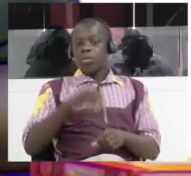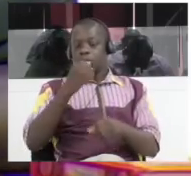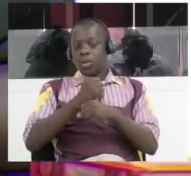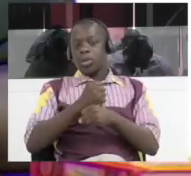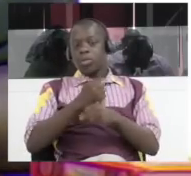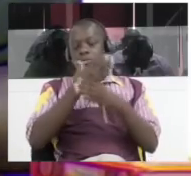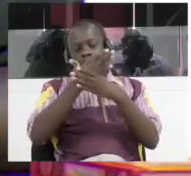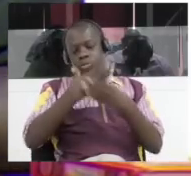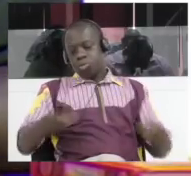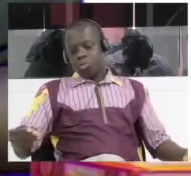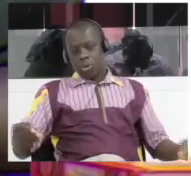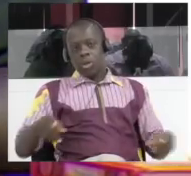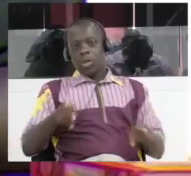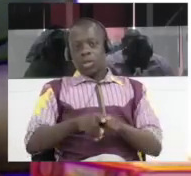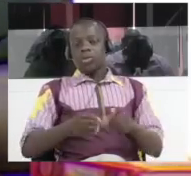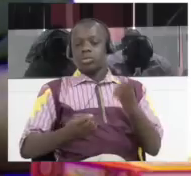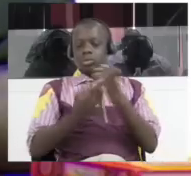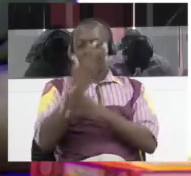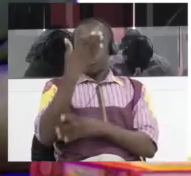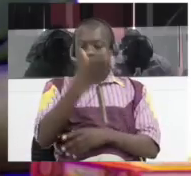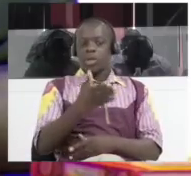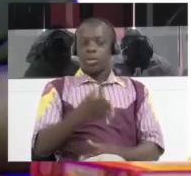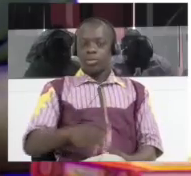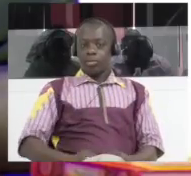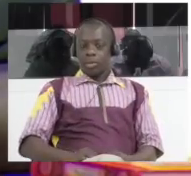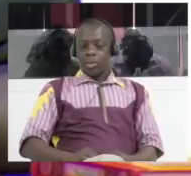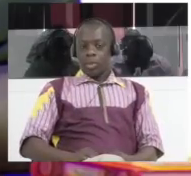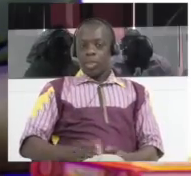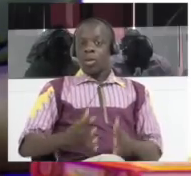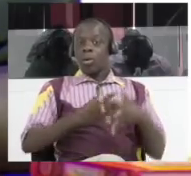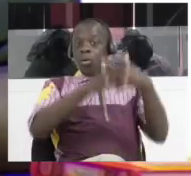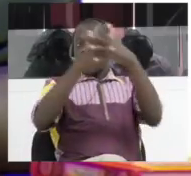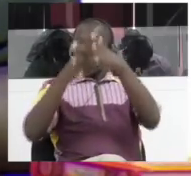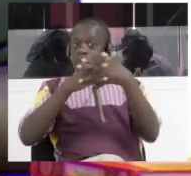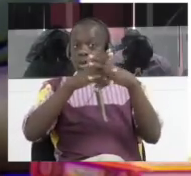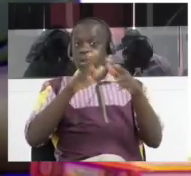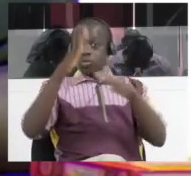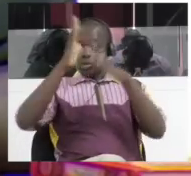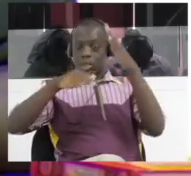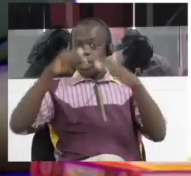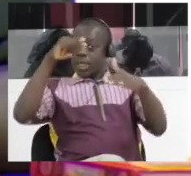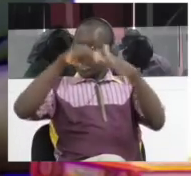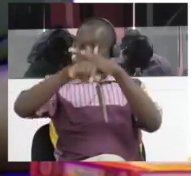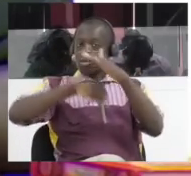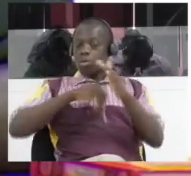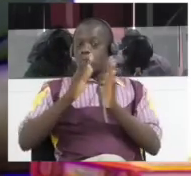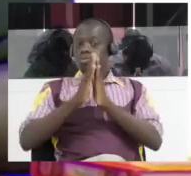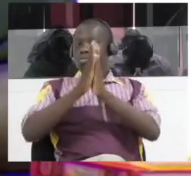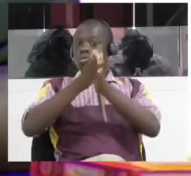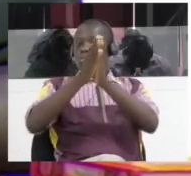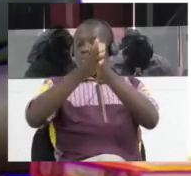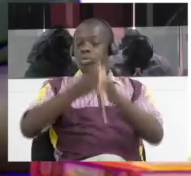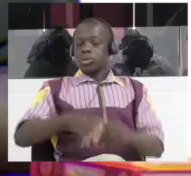aborted by the eventual developments. For the American soldiers, they were in their boat,